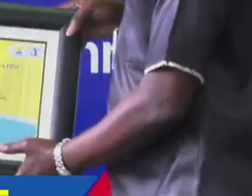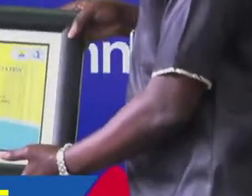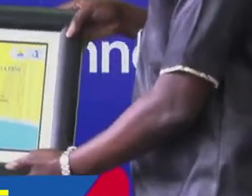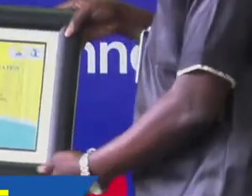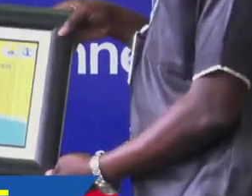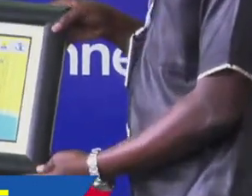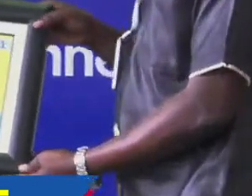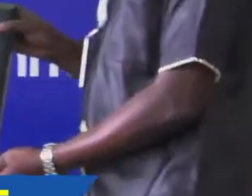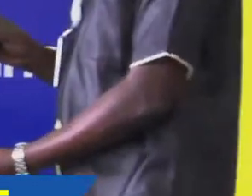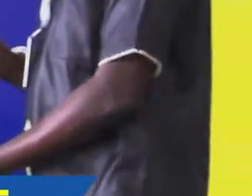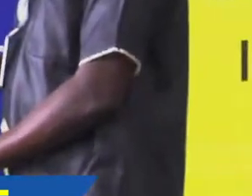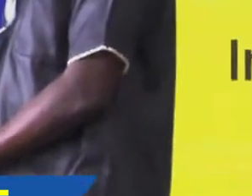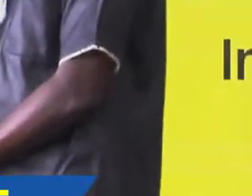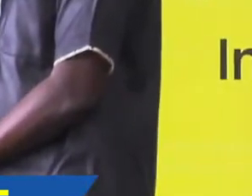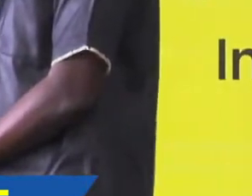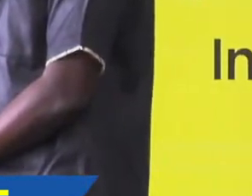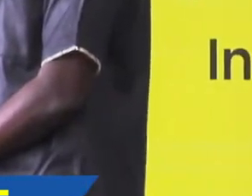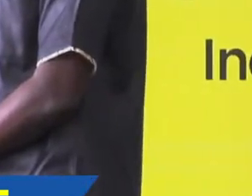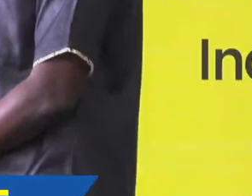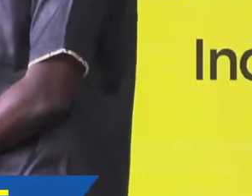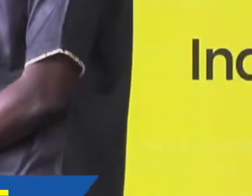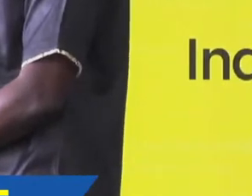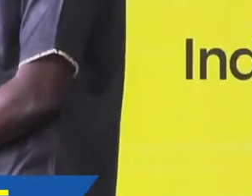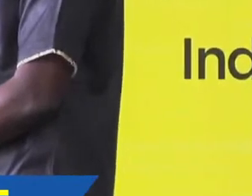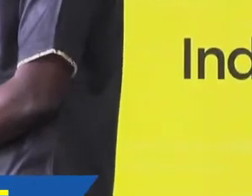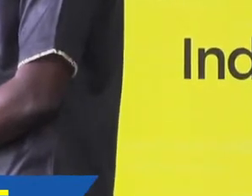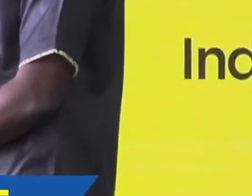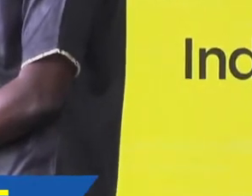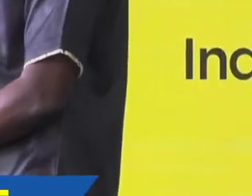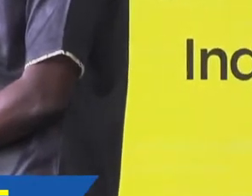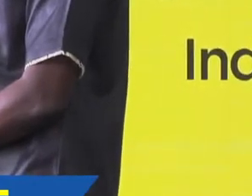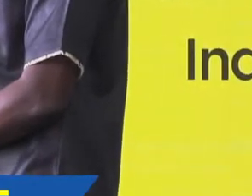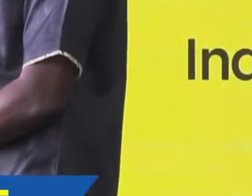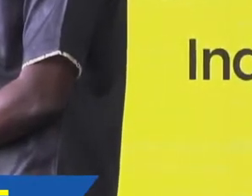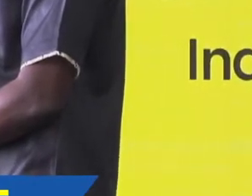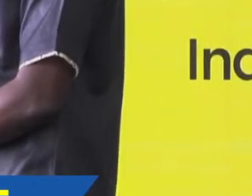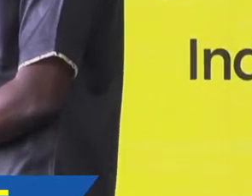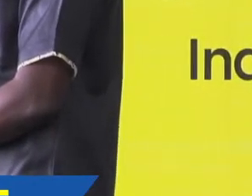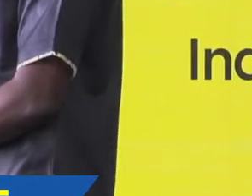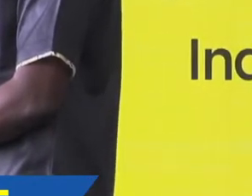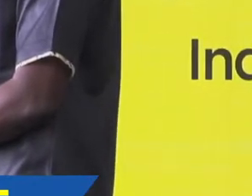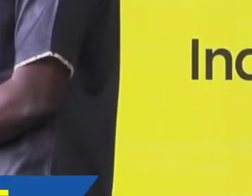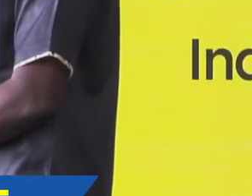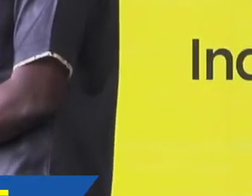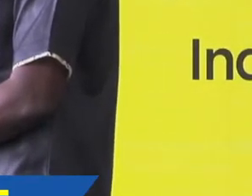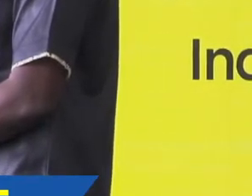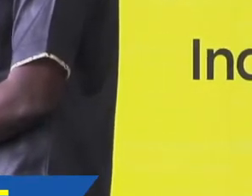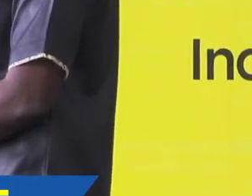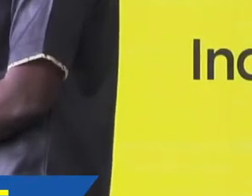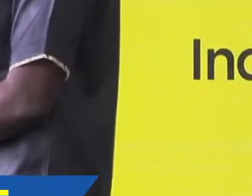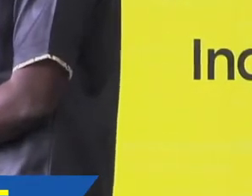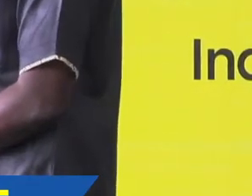Now you can confirm that the color and size is for male. That's what I was talking about.